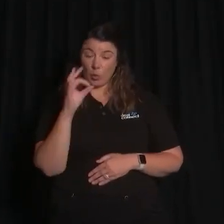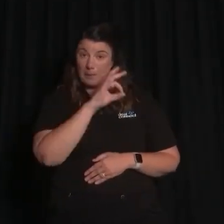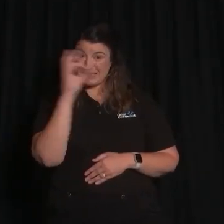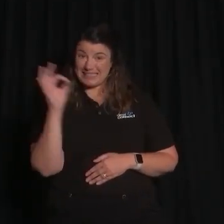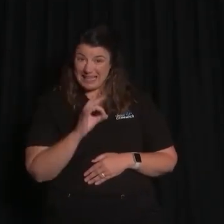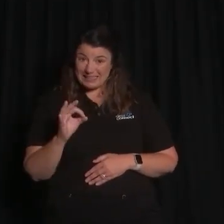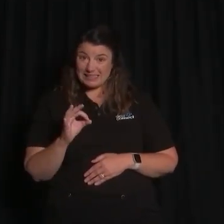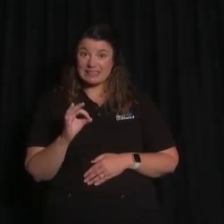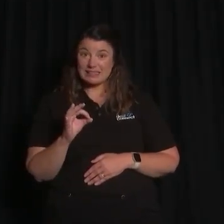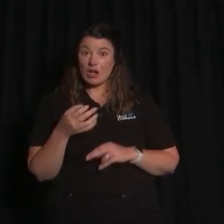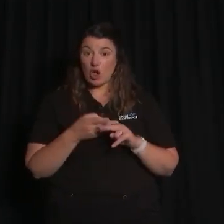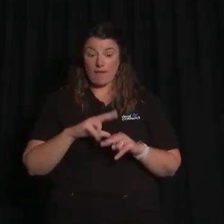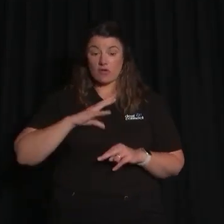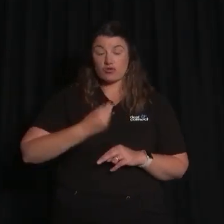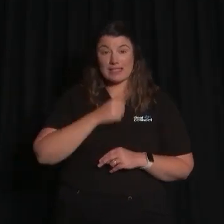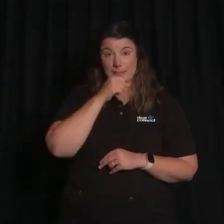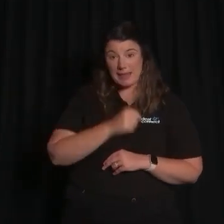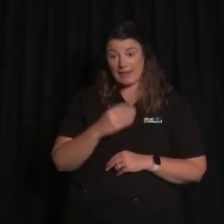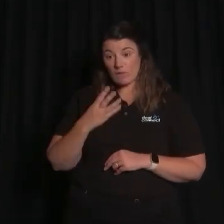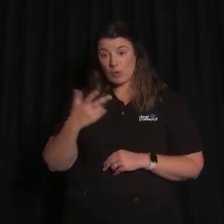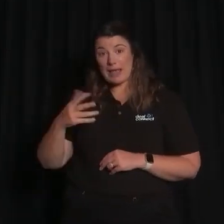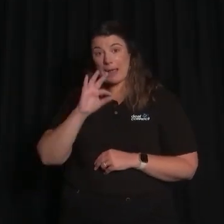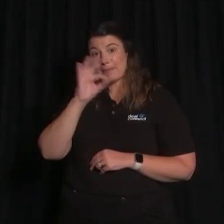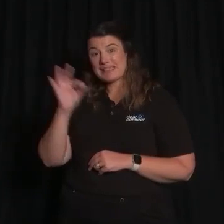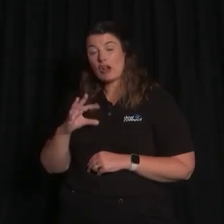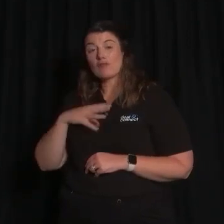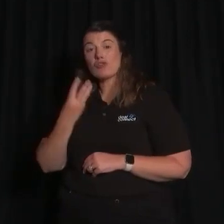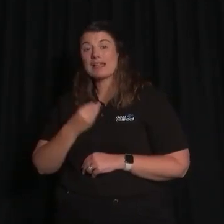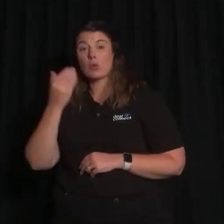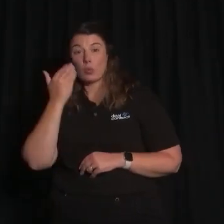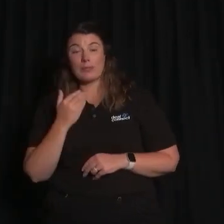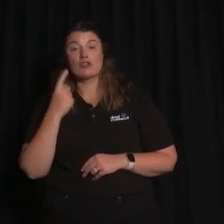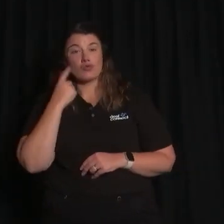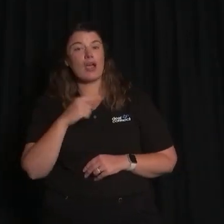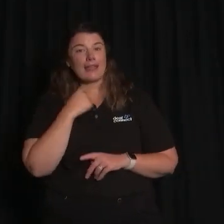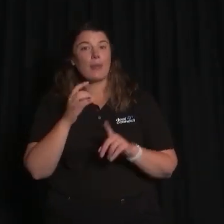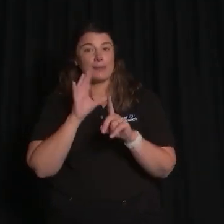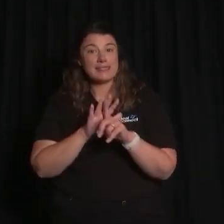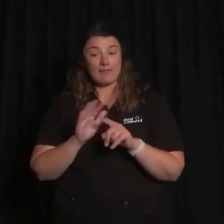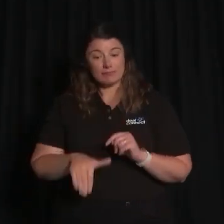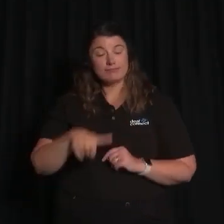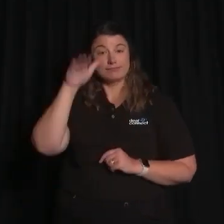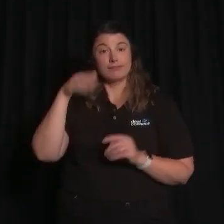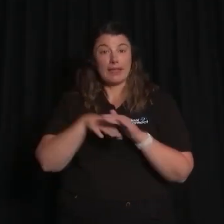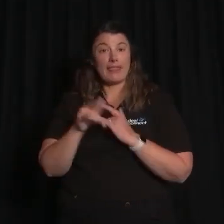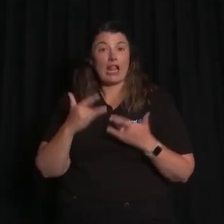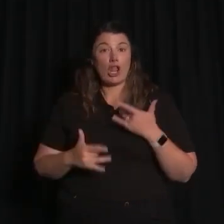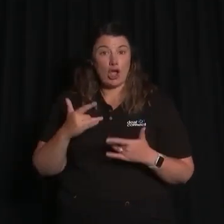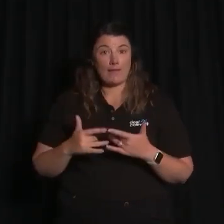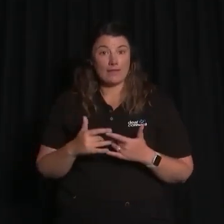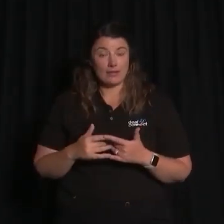54% of trans men and 48% of trans women have attempted suicide at some point in their lives is